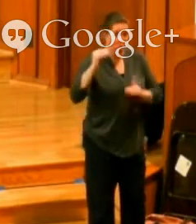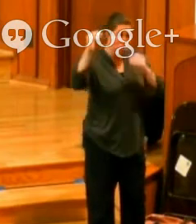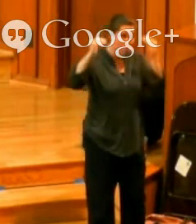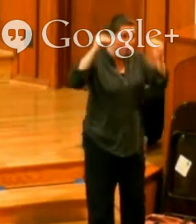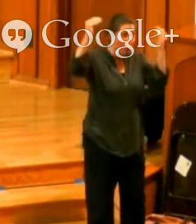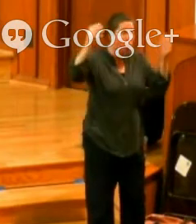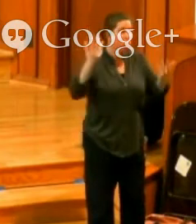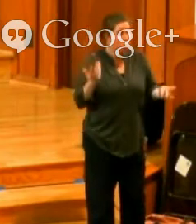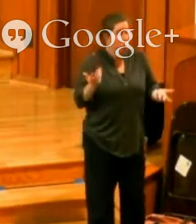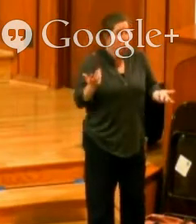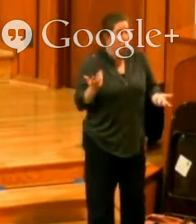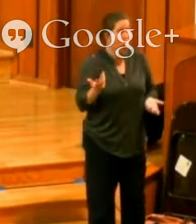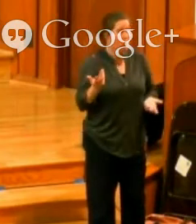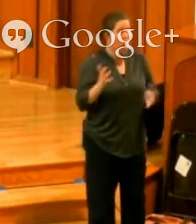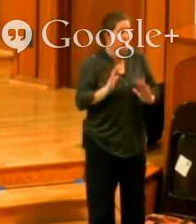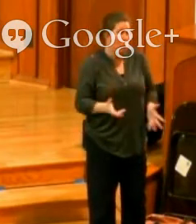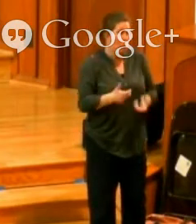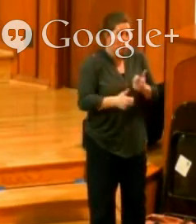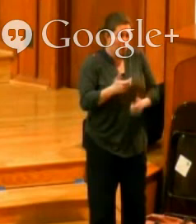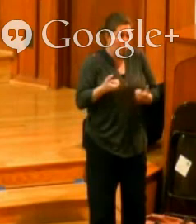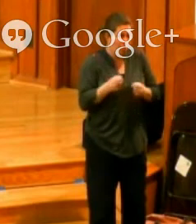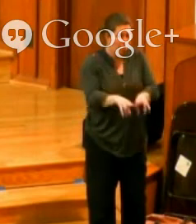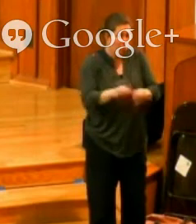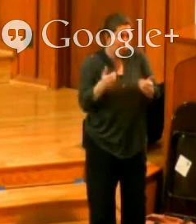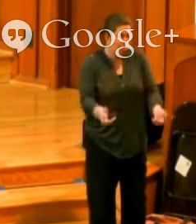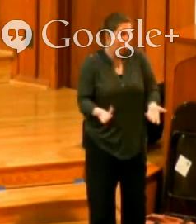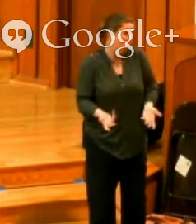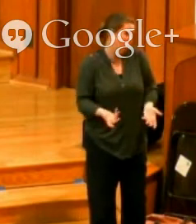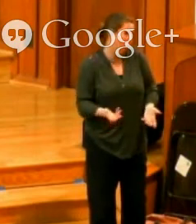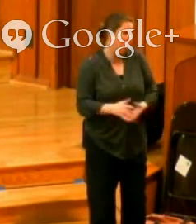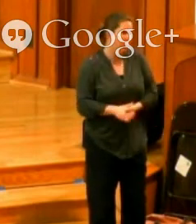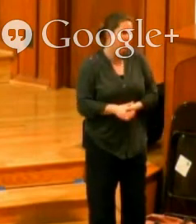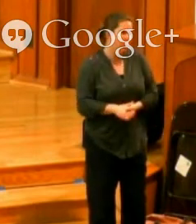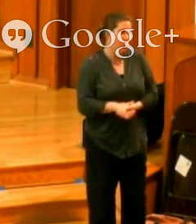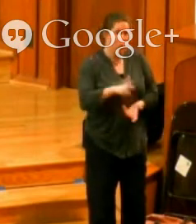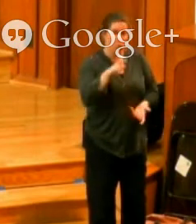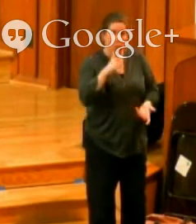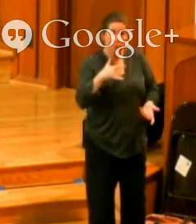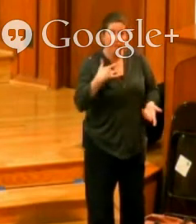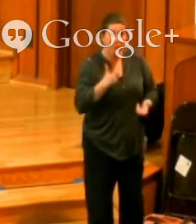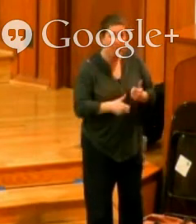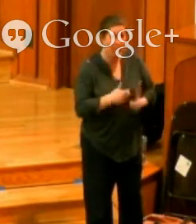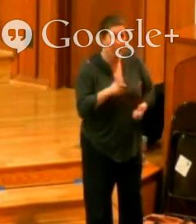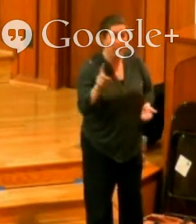we're both adults. It wouldn't be a problem if I slept with her, would it? How many of you would think that would be a problem?